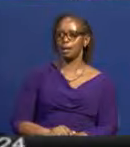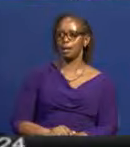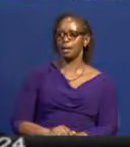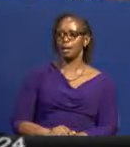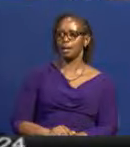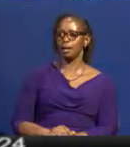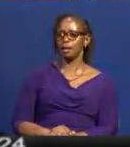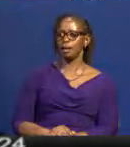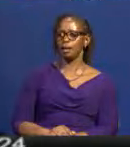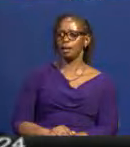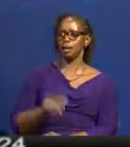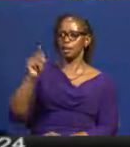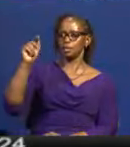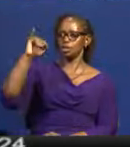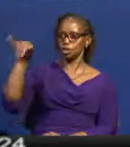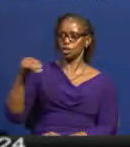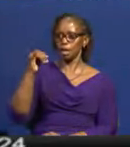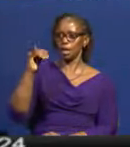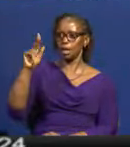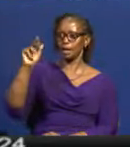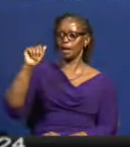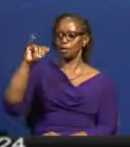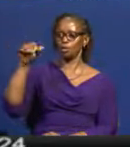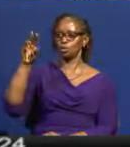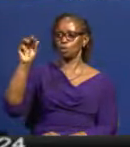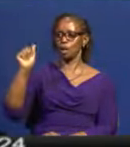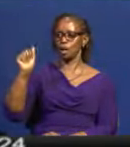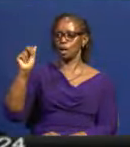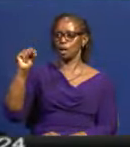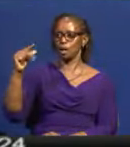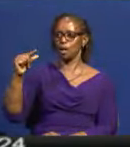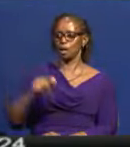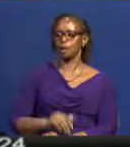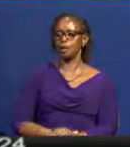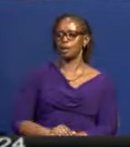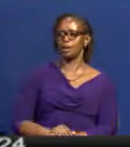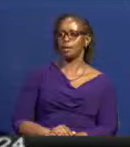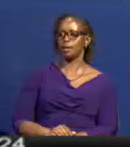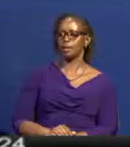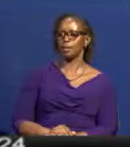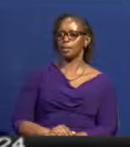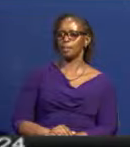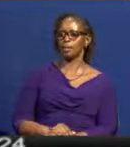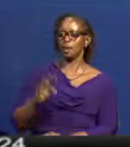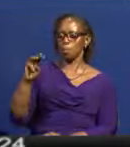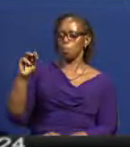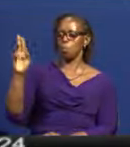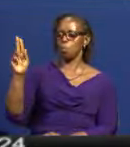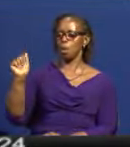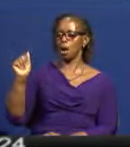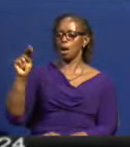Honorable TJ Kajuan, Chiforomondo Mwangale.